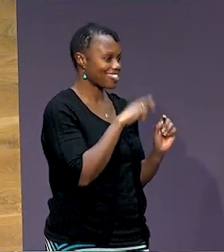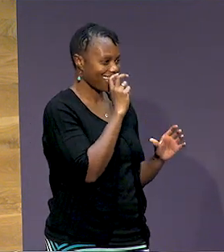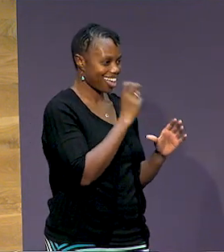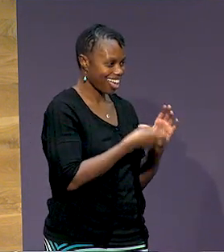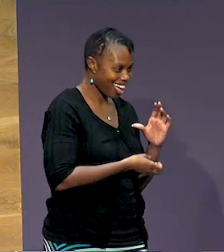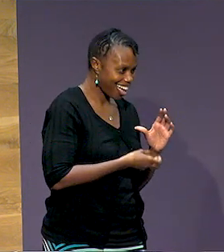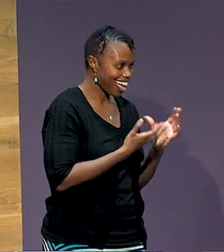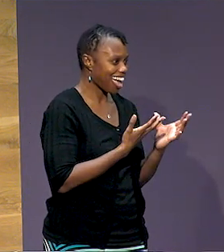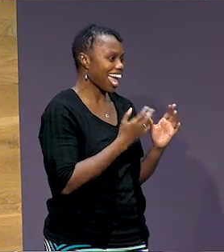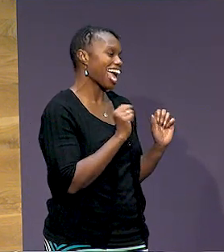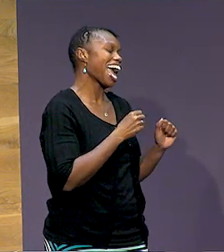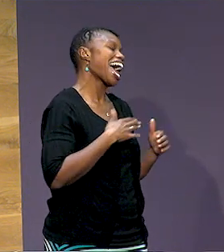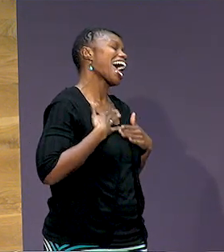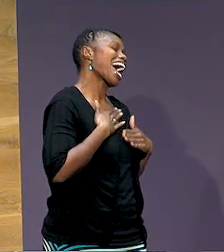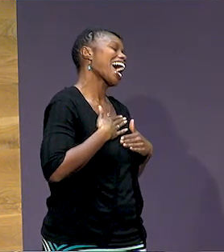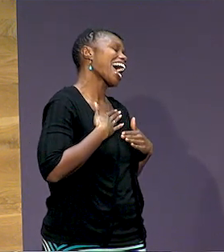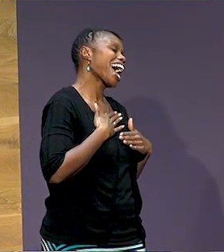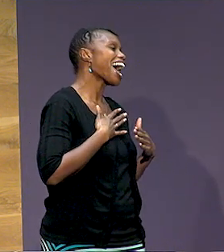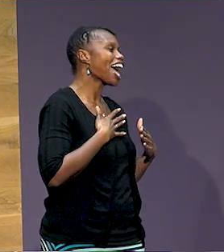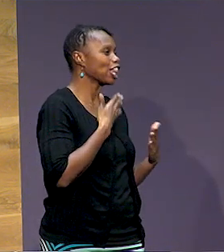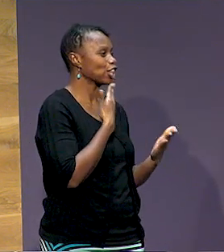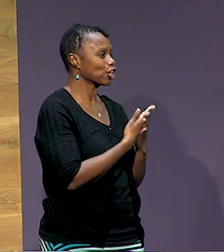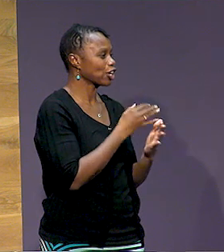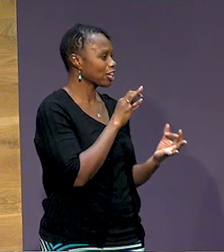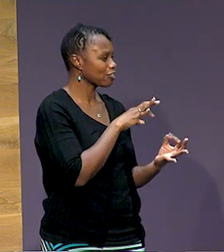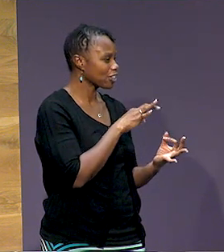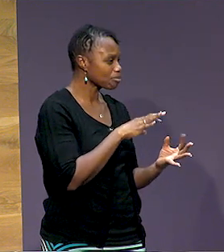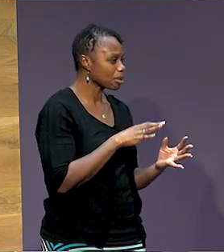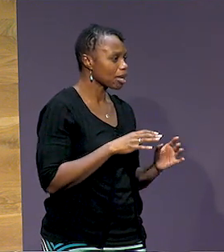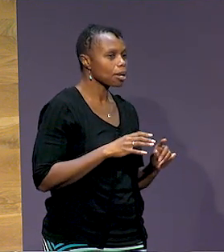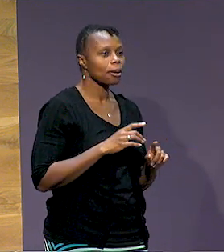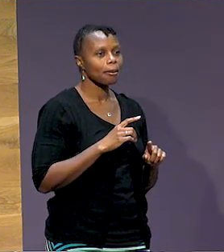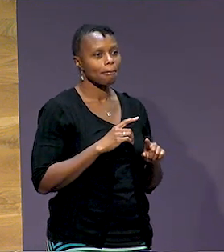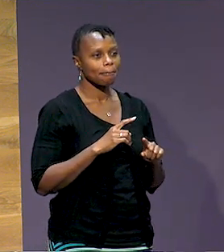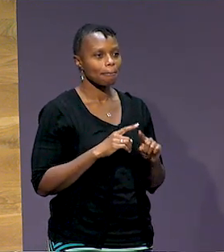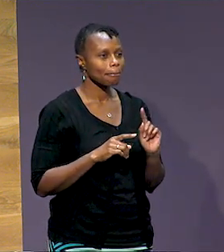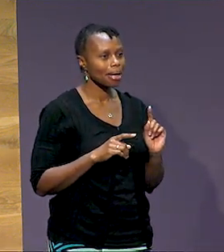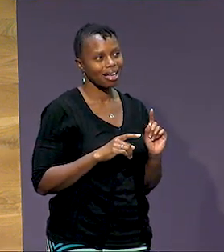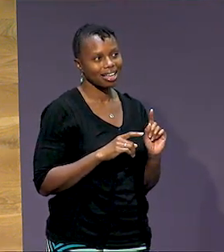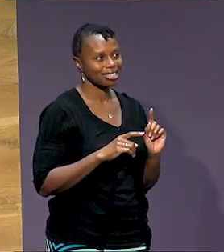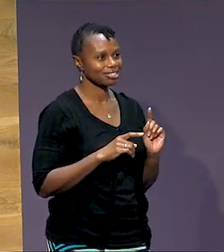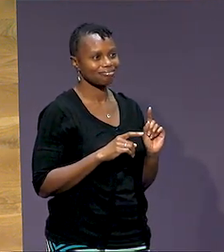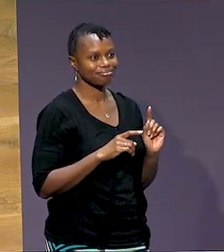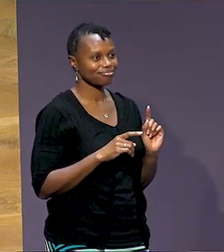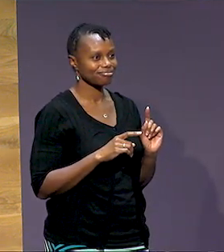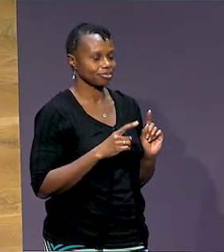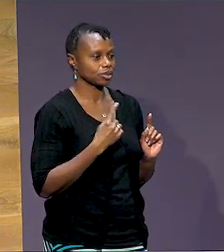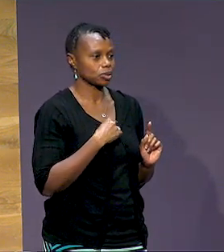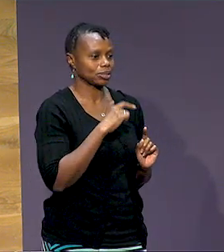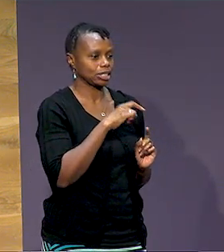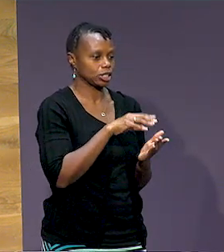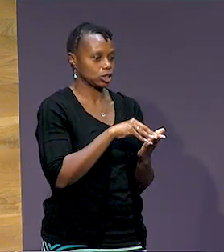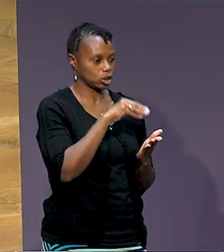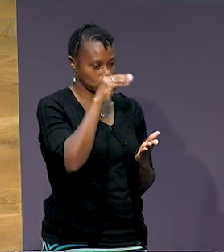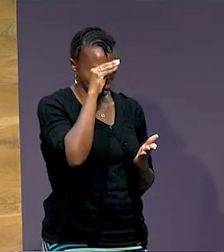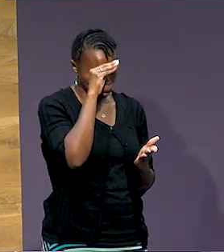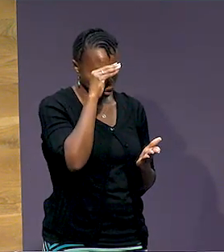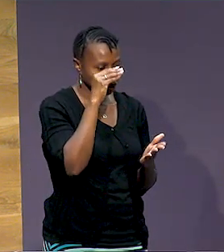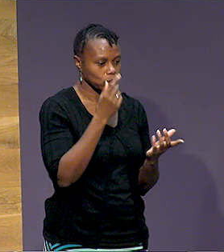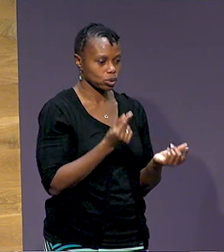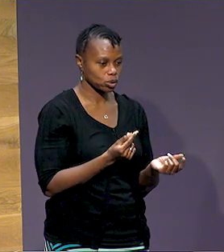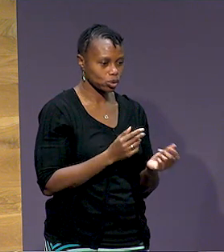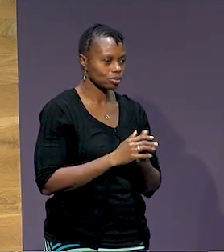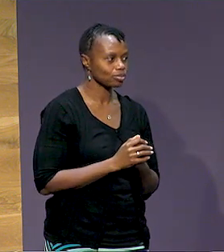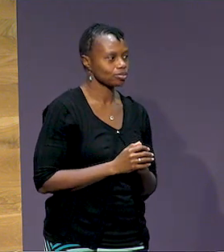work that we do. But he's not required to continue to do that. And so there is no point in time do I